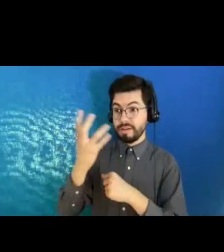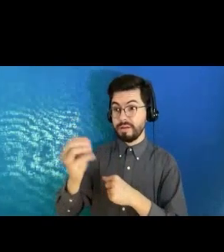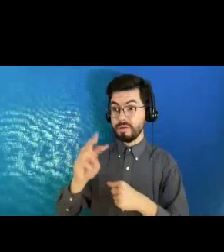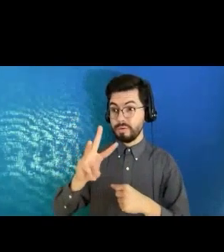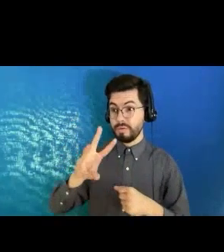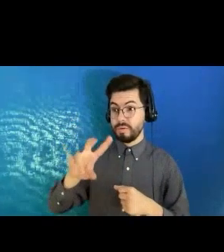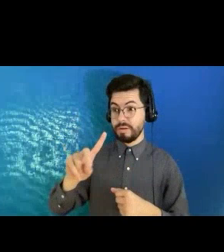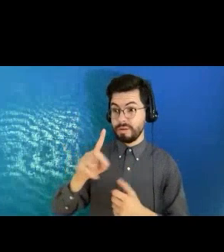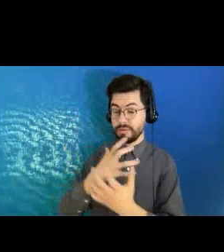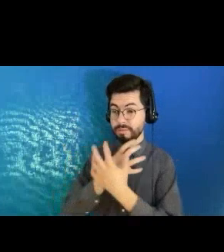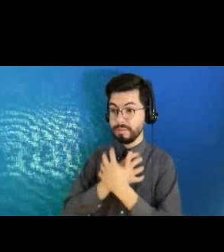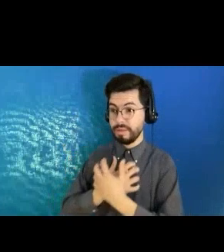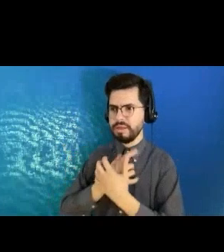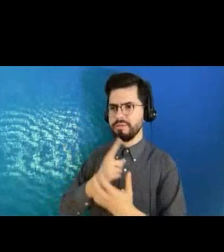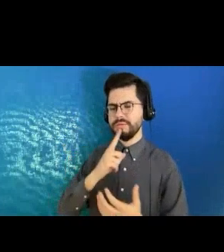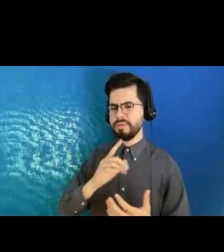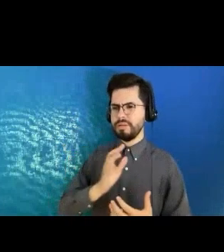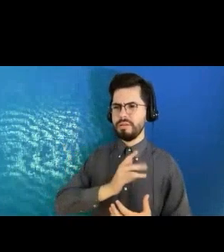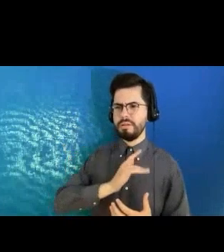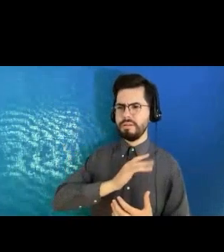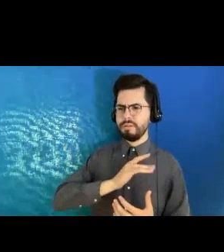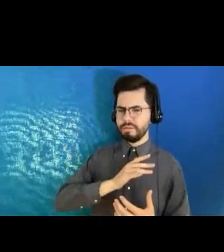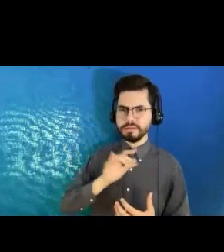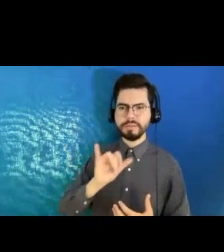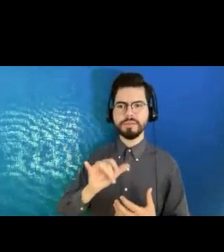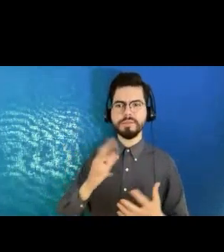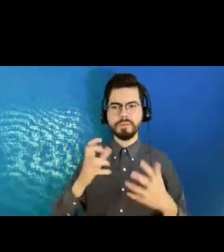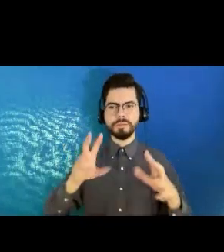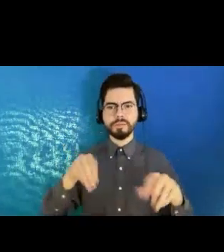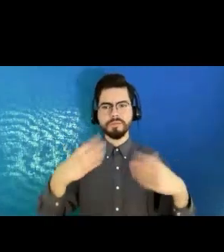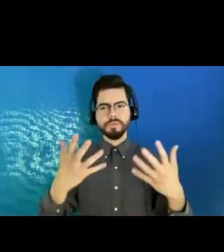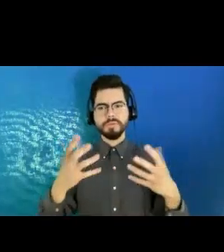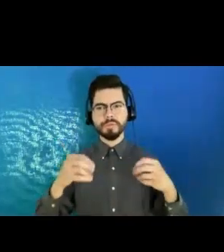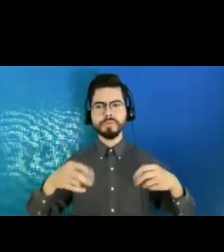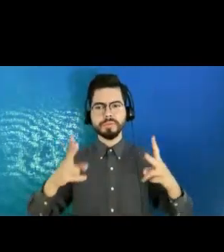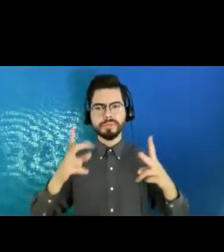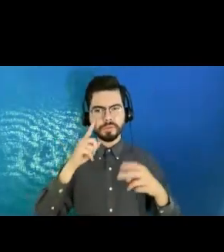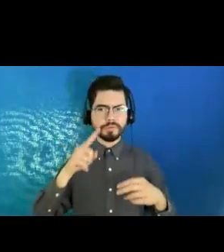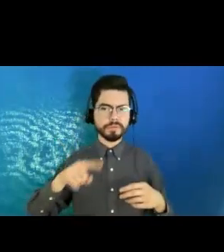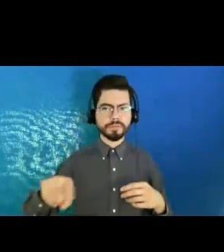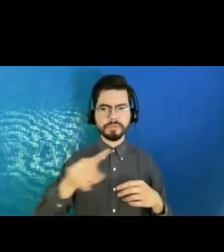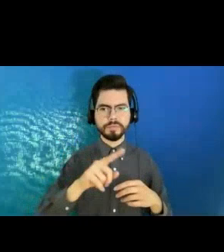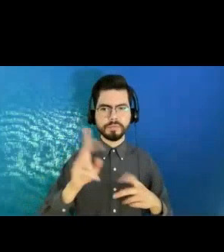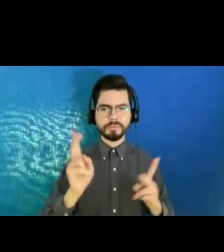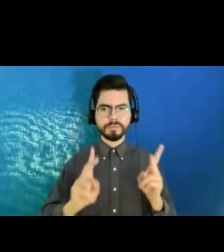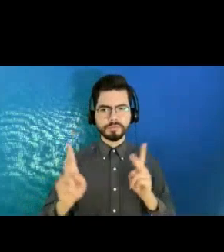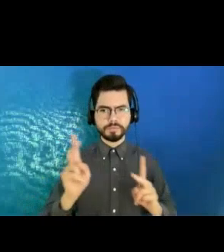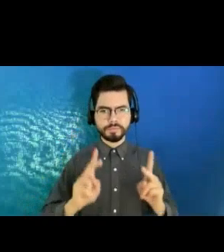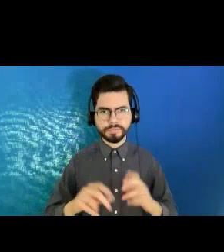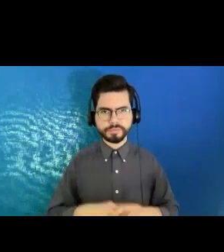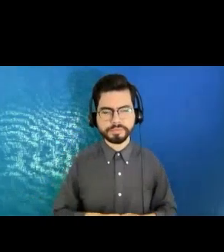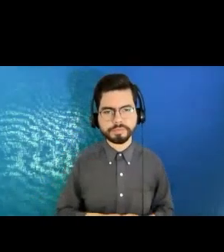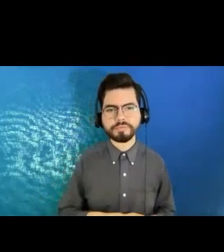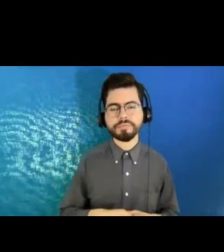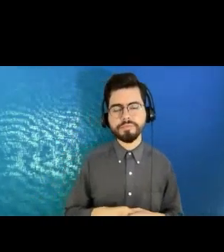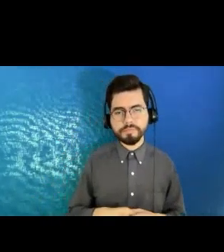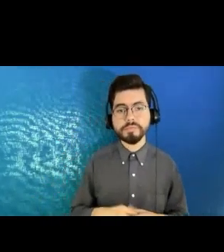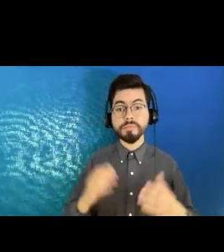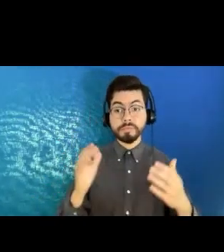make sure that we continue to have those opportunities. So this just gives